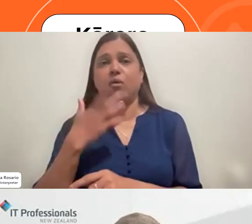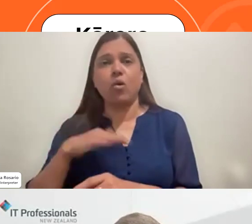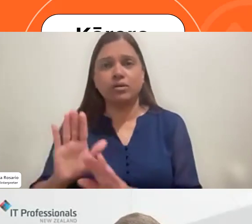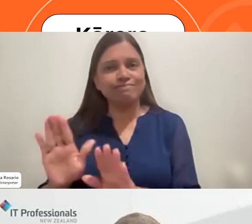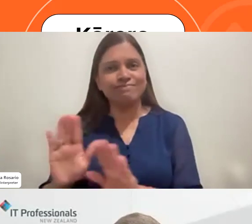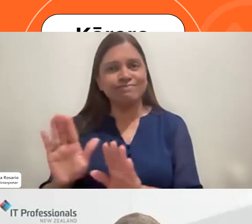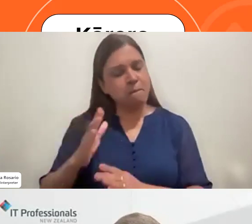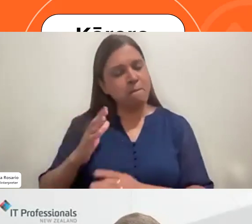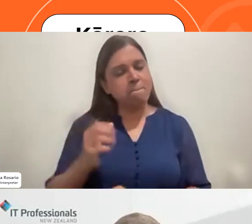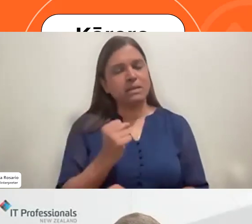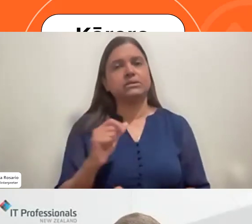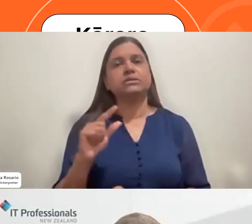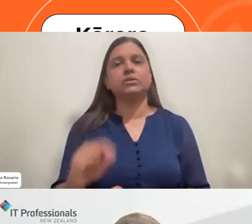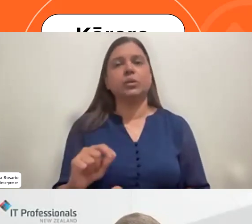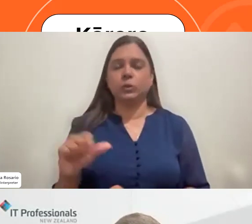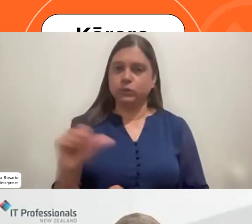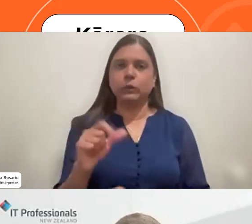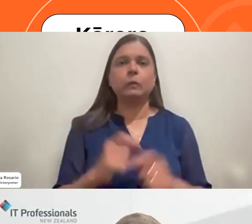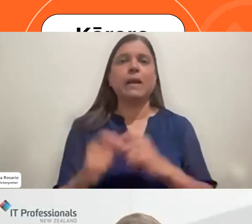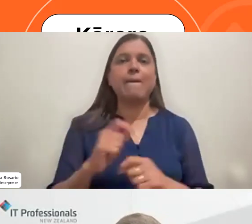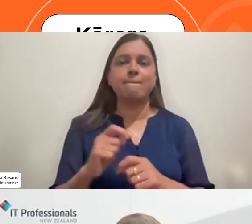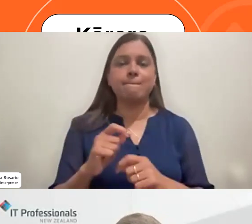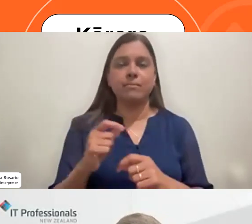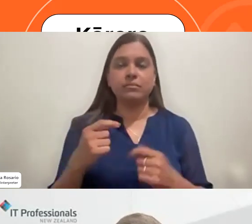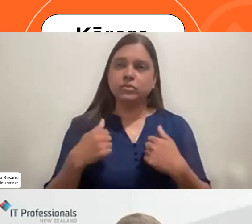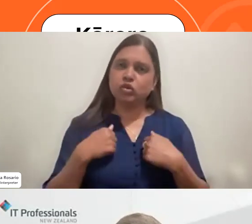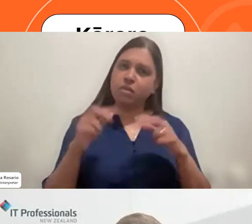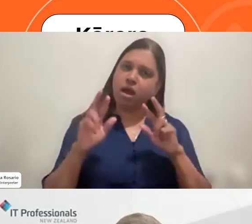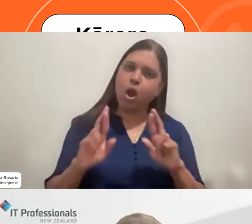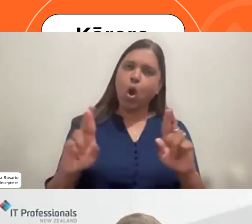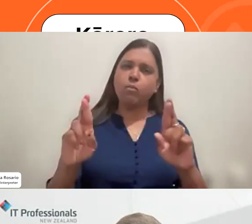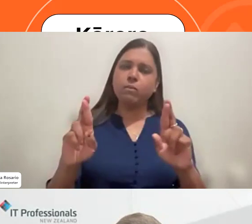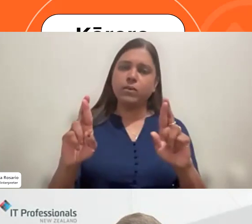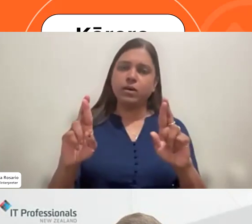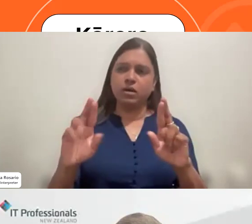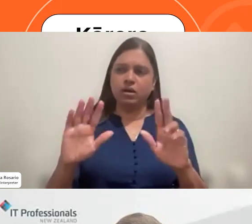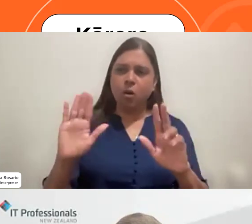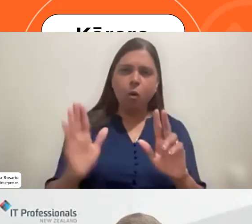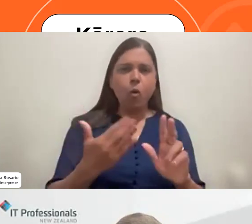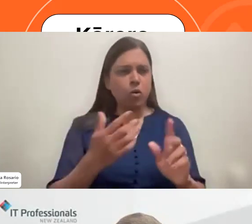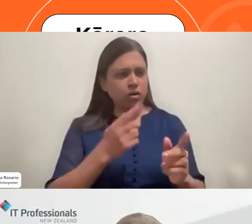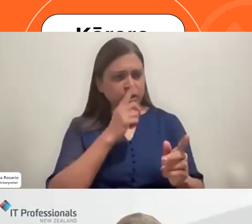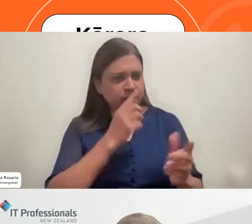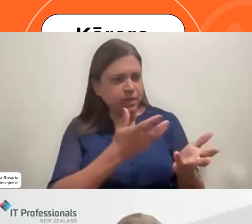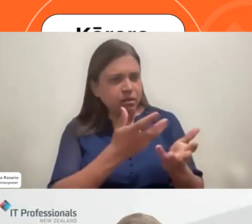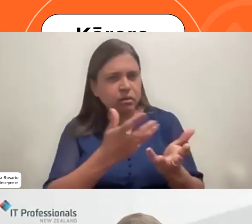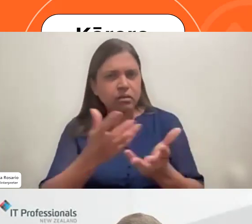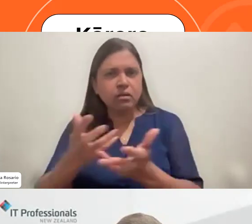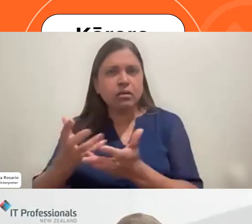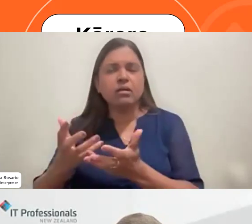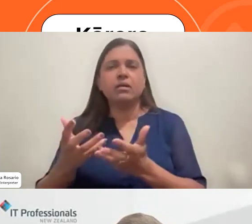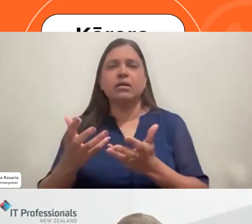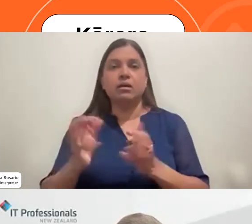do. And my hope is that with all of the narrative that happens, not just in